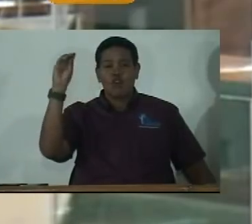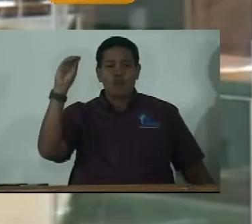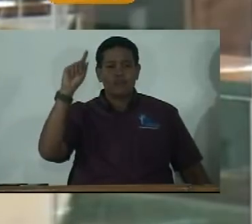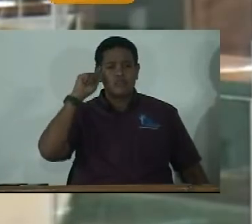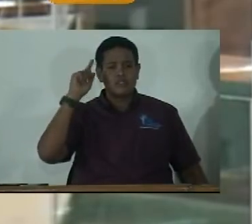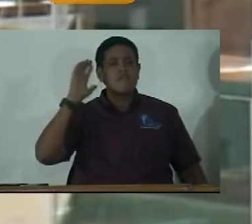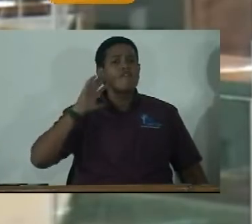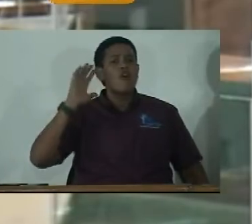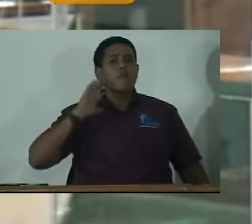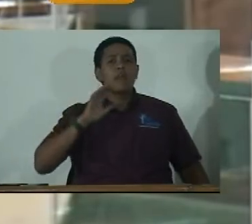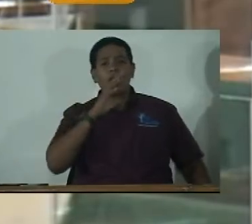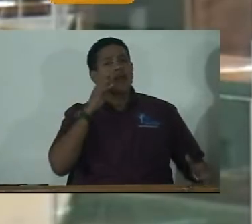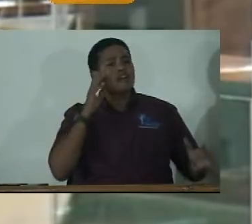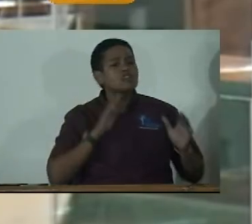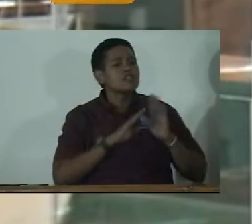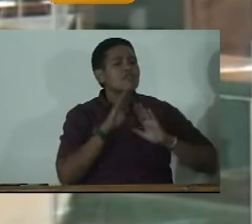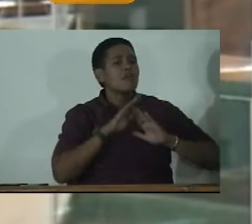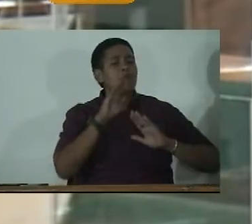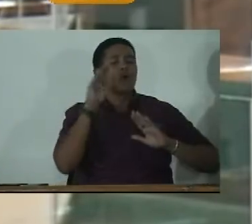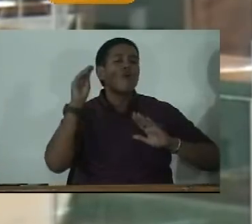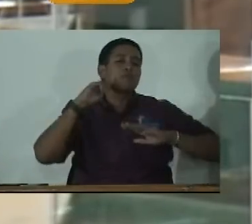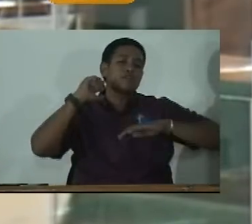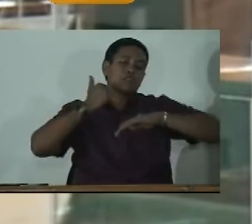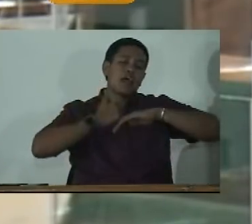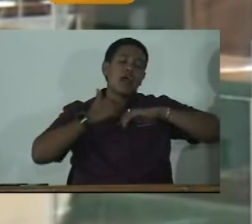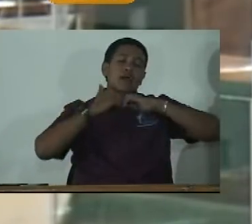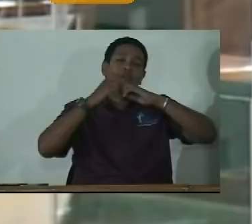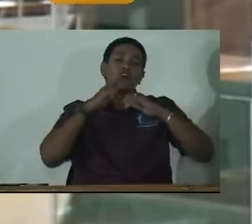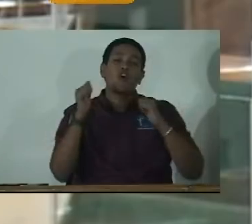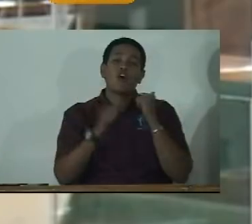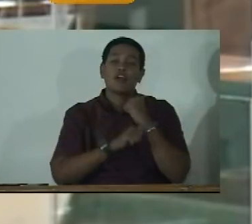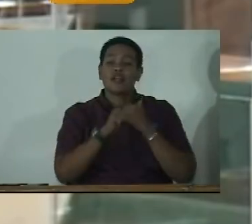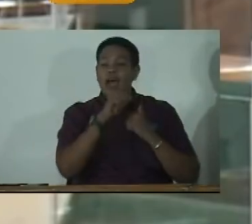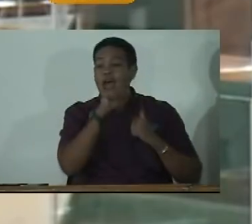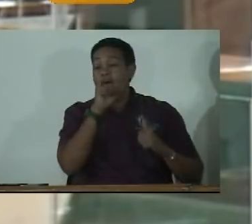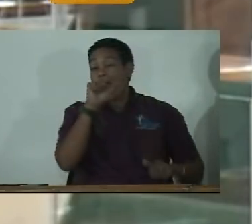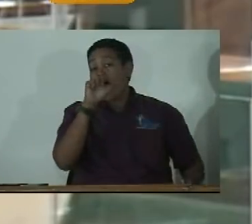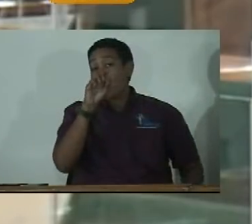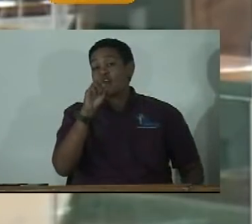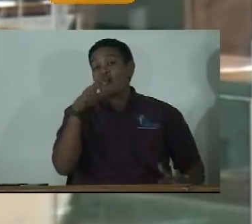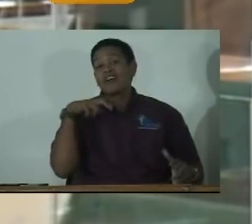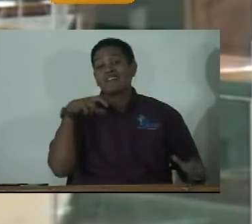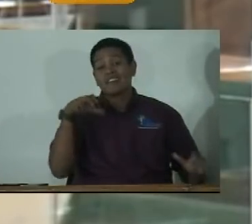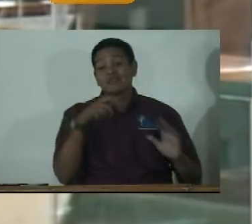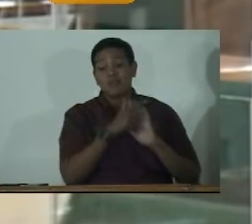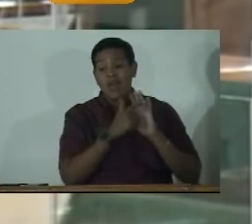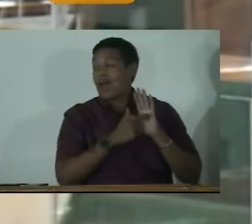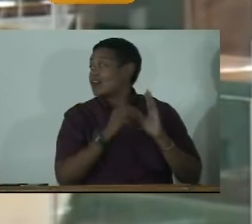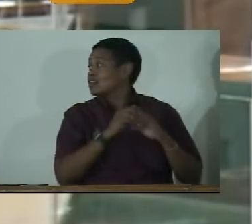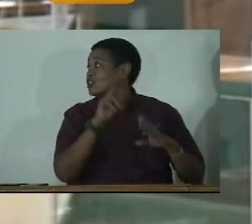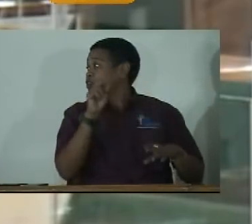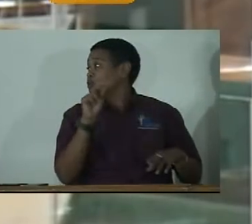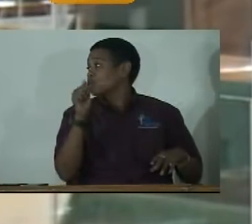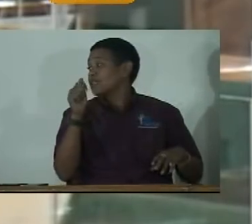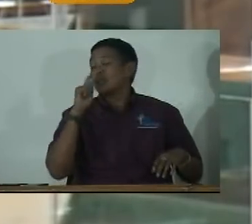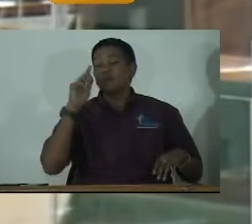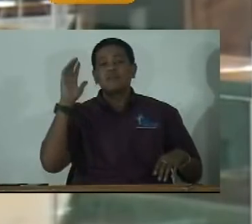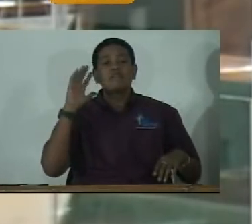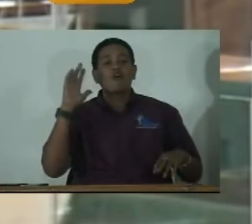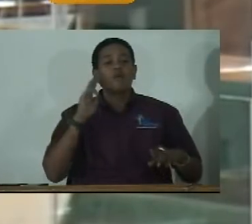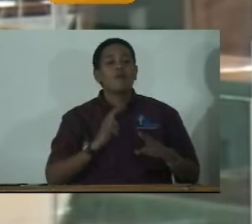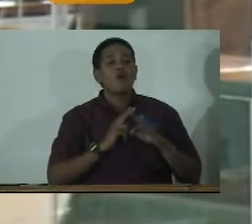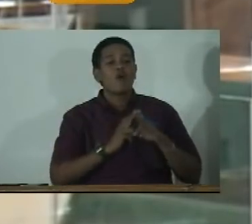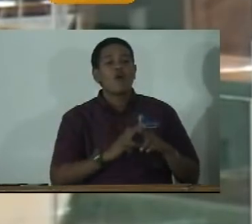Development Corporation, was established under the Agro-Investment Act in 2010, which was formerly the Agricultural